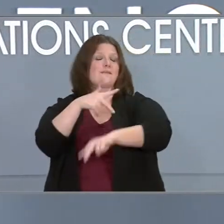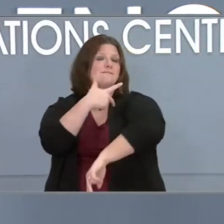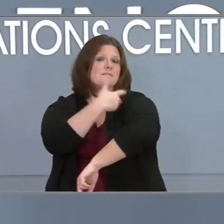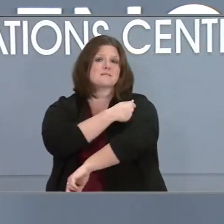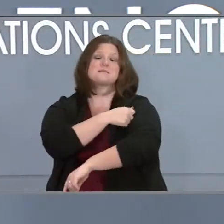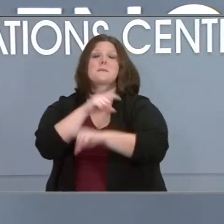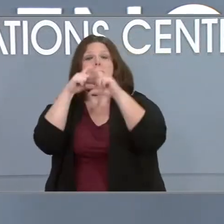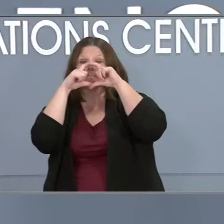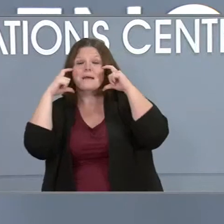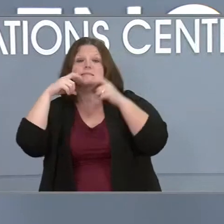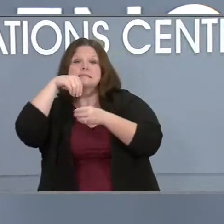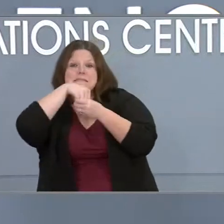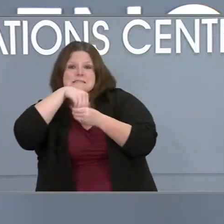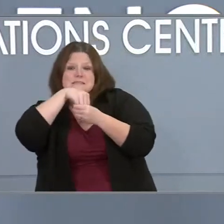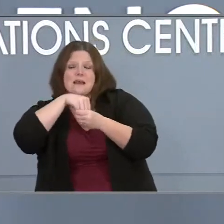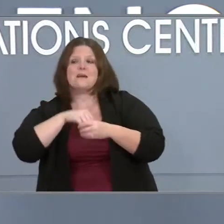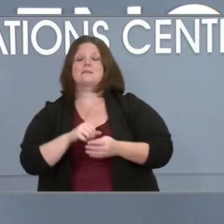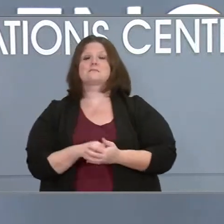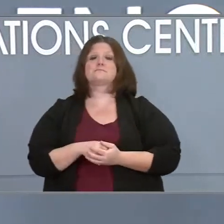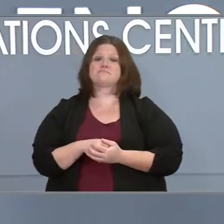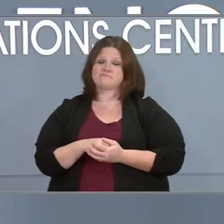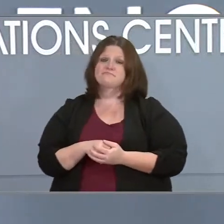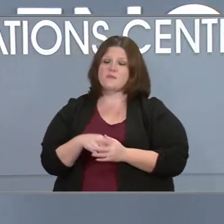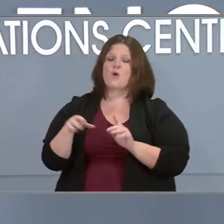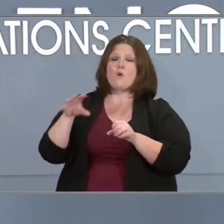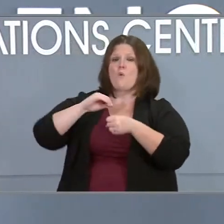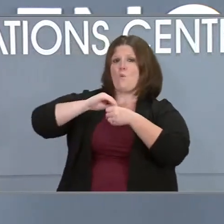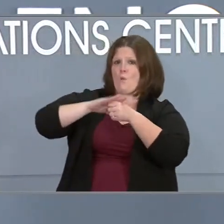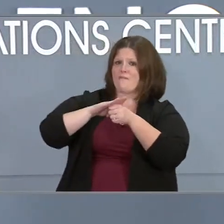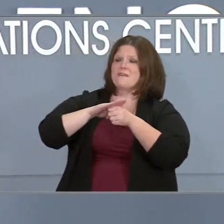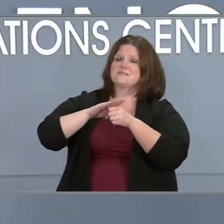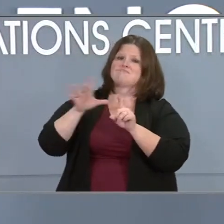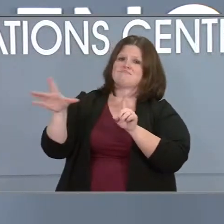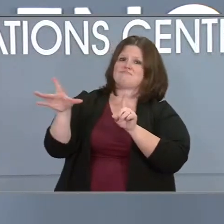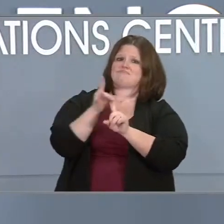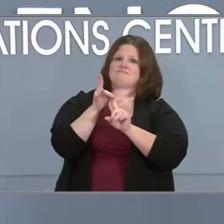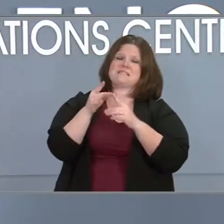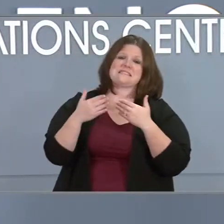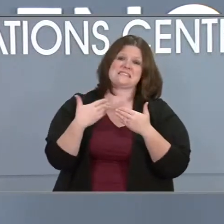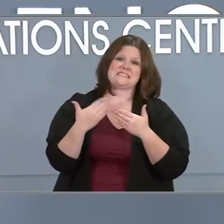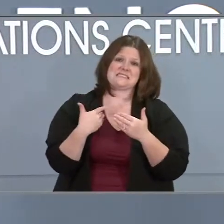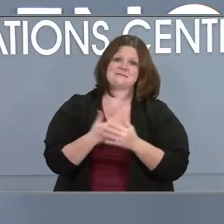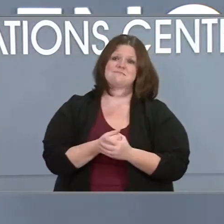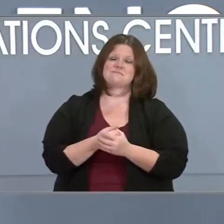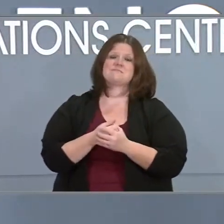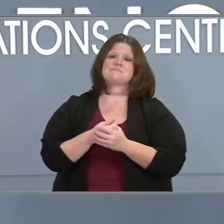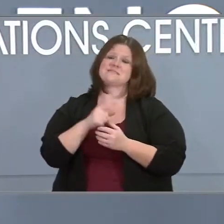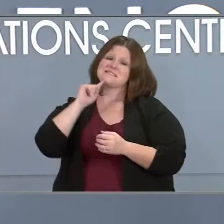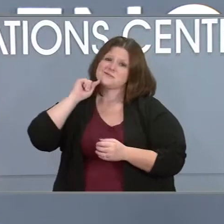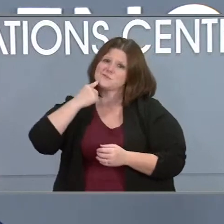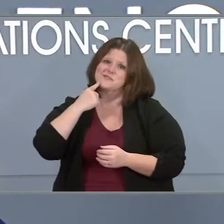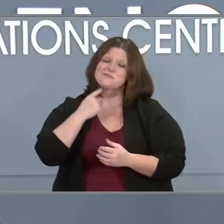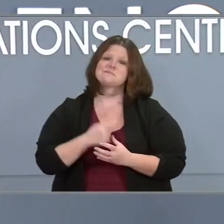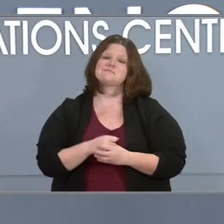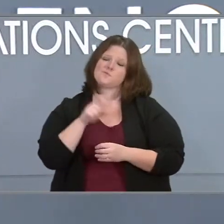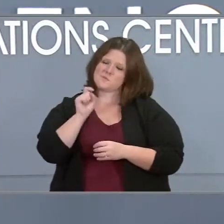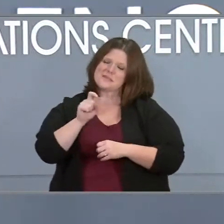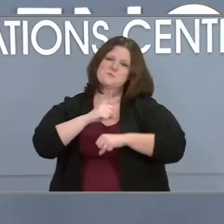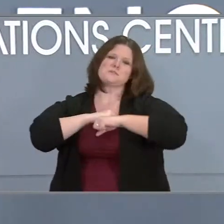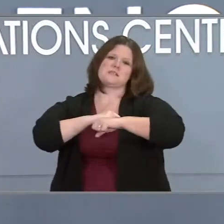because this virus is very contagious, it is serious, and we need to make sure that we're protecting each other. Thank you.